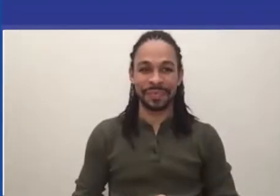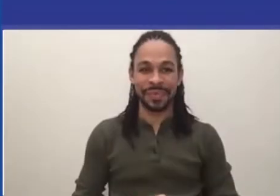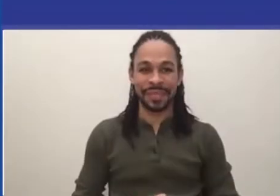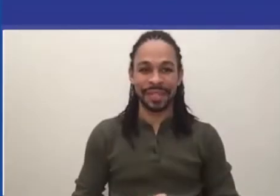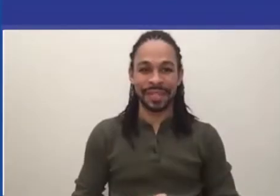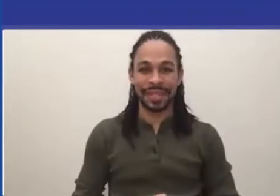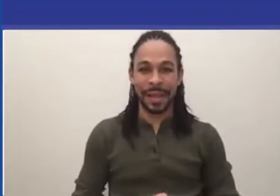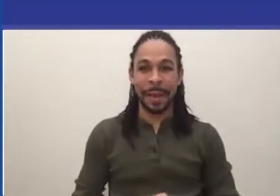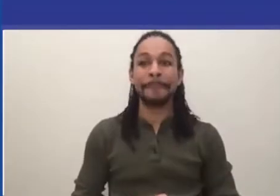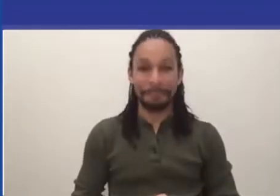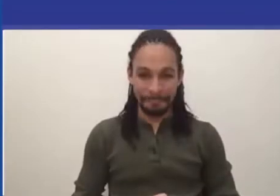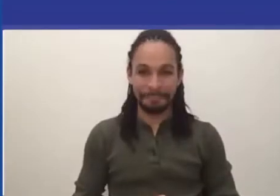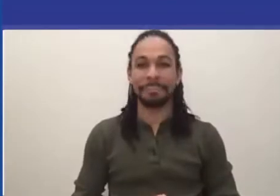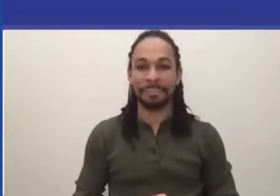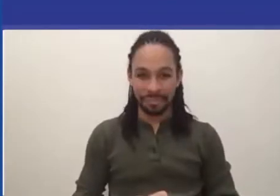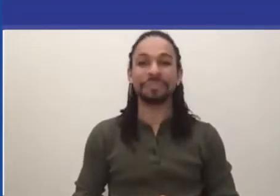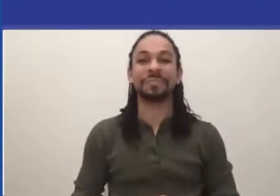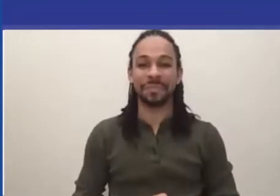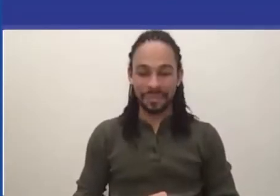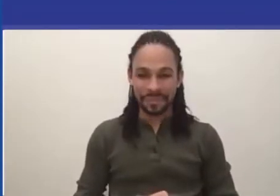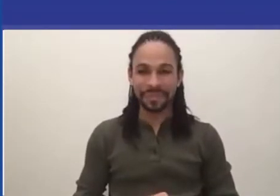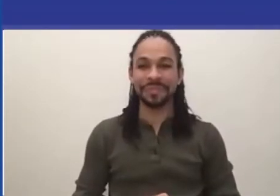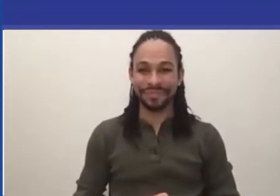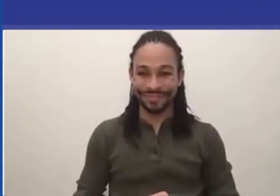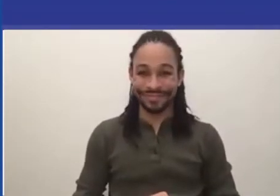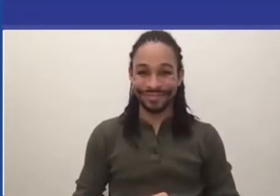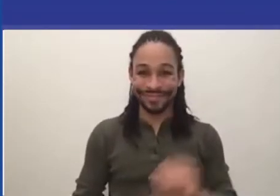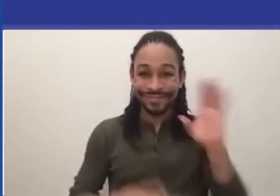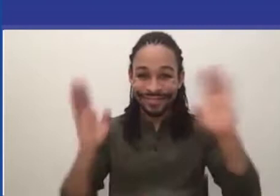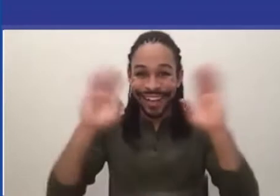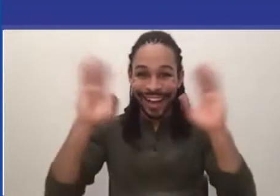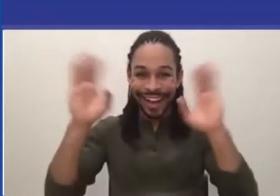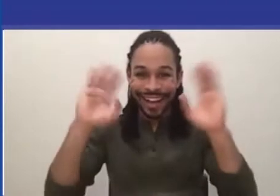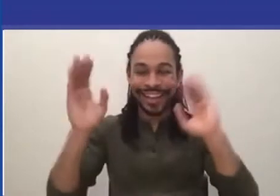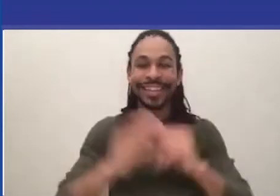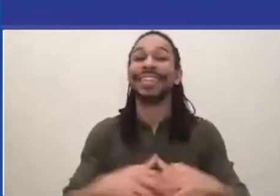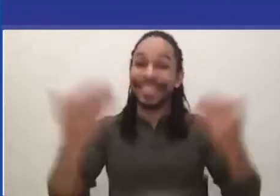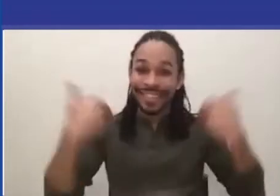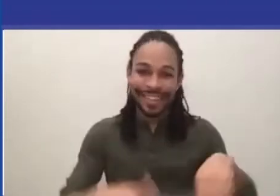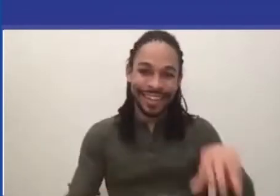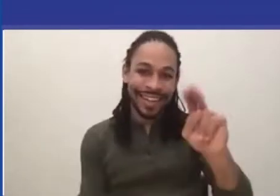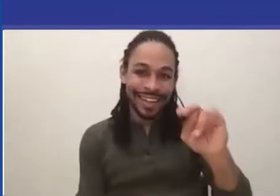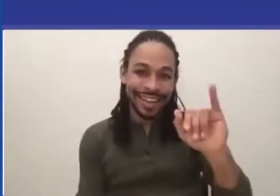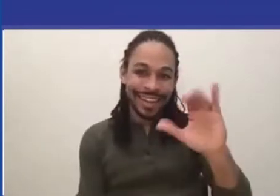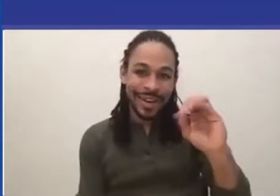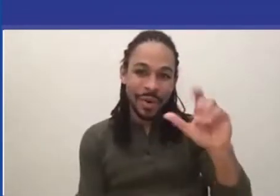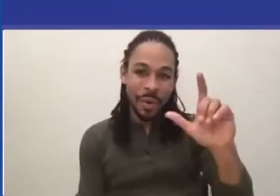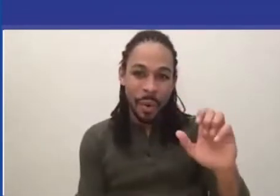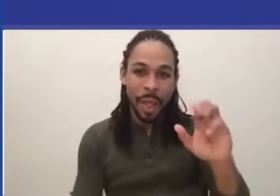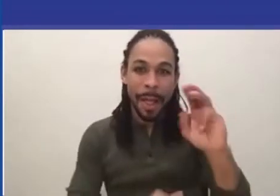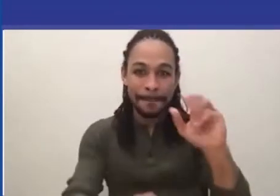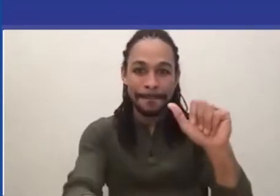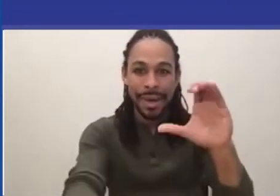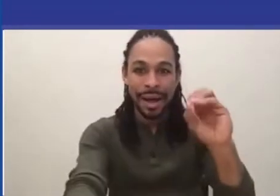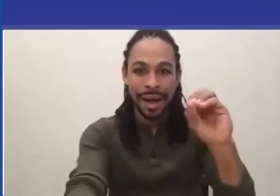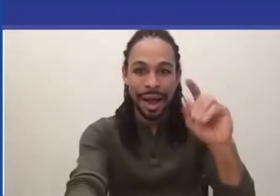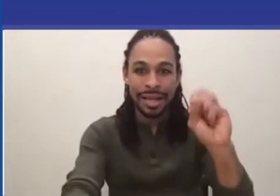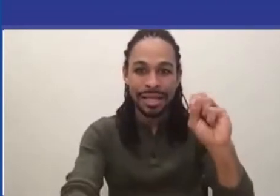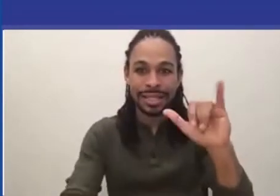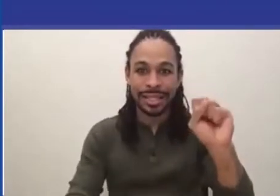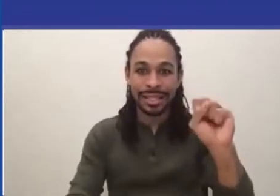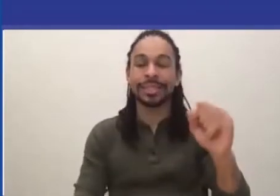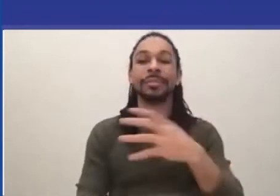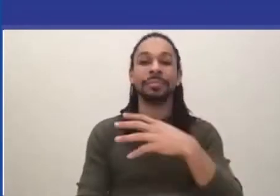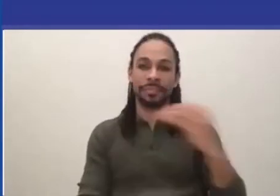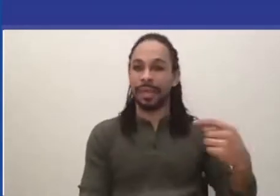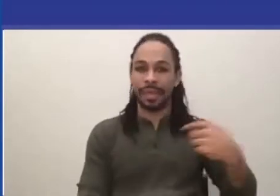My name is Nicole Makatzis, and I'm very happy to be here. My pronouns are she, her, and